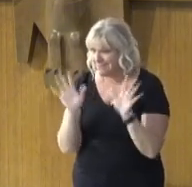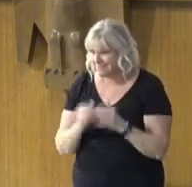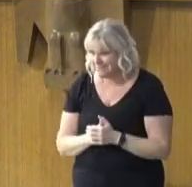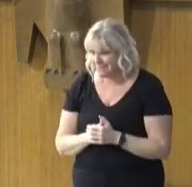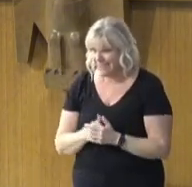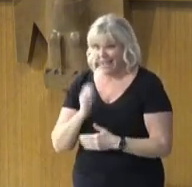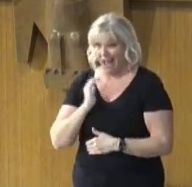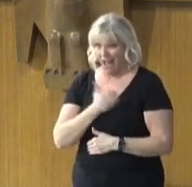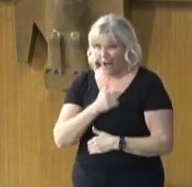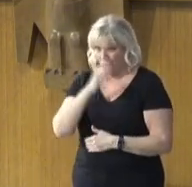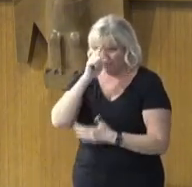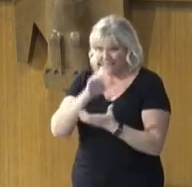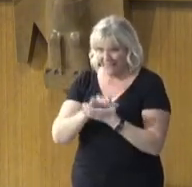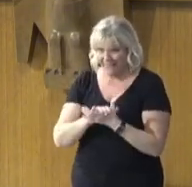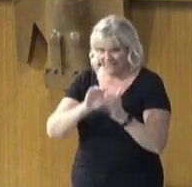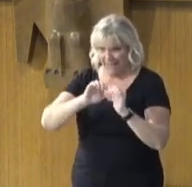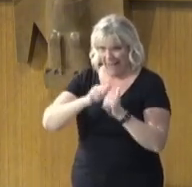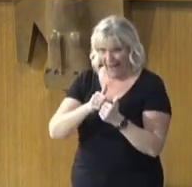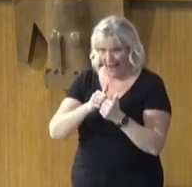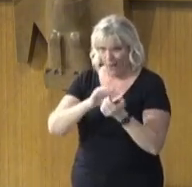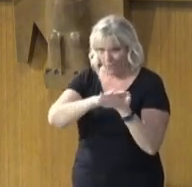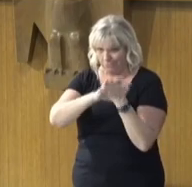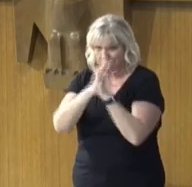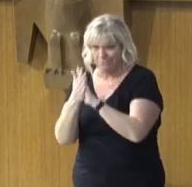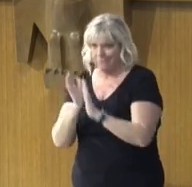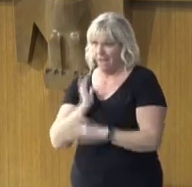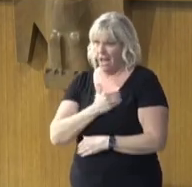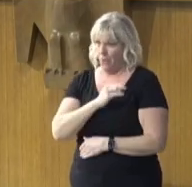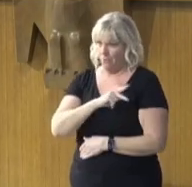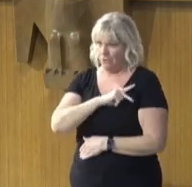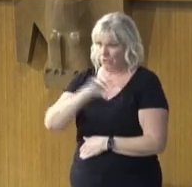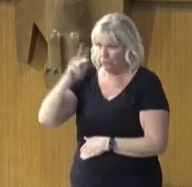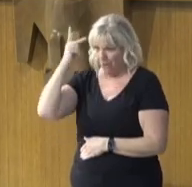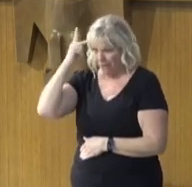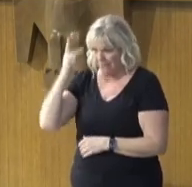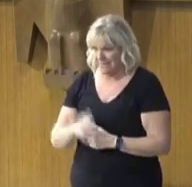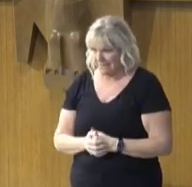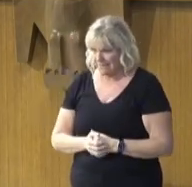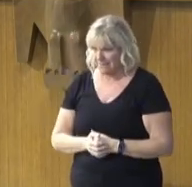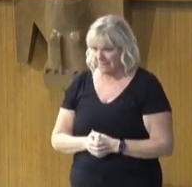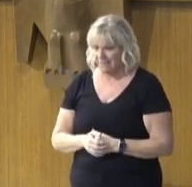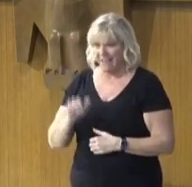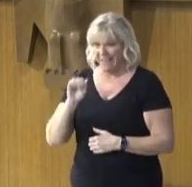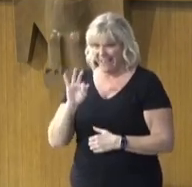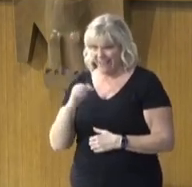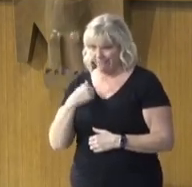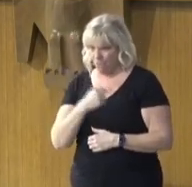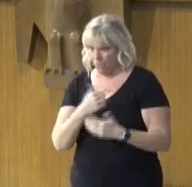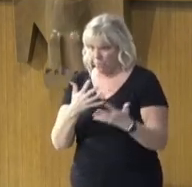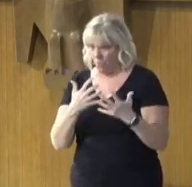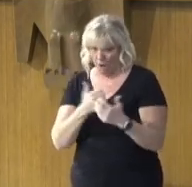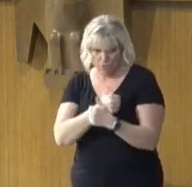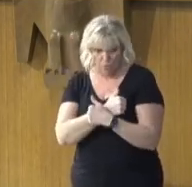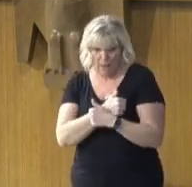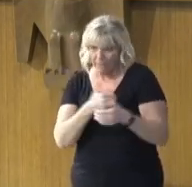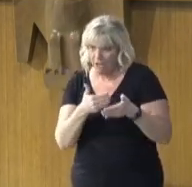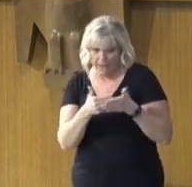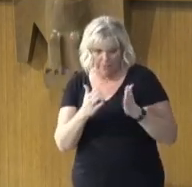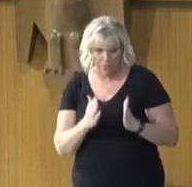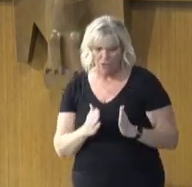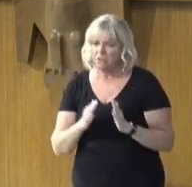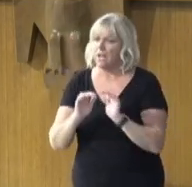translate into our personal politics. If we are working to love our neighbors, how will we vote